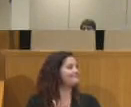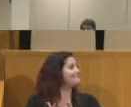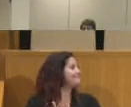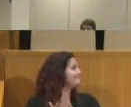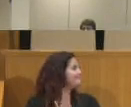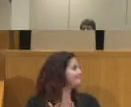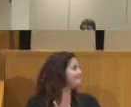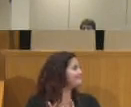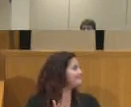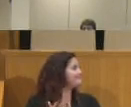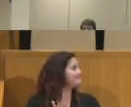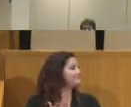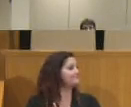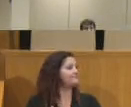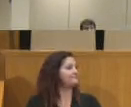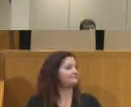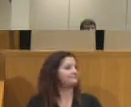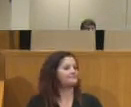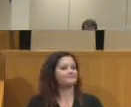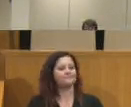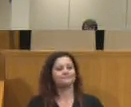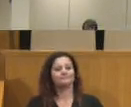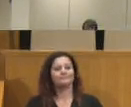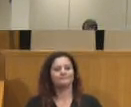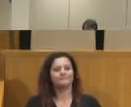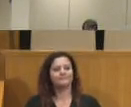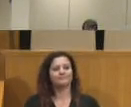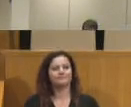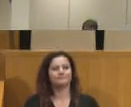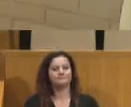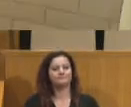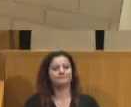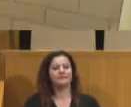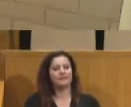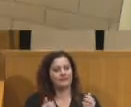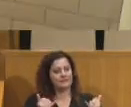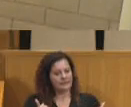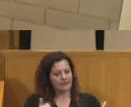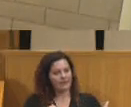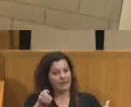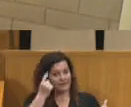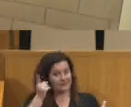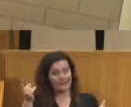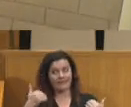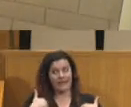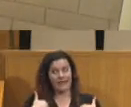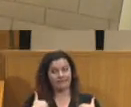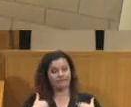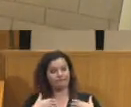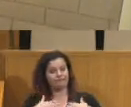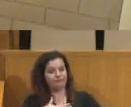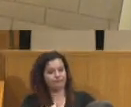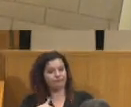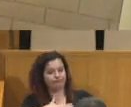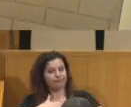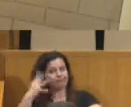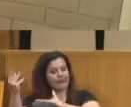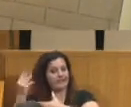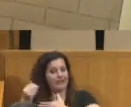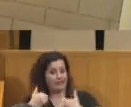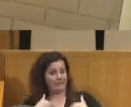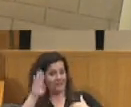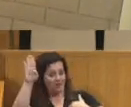for a vote for the Mayor Pro Tem, Julie Eisel, to continue in that role. All in favor, say aye. Aye. Any opposed? Thank you very much.